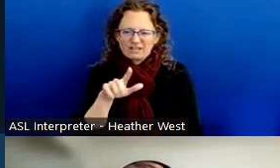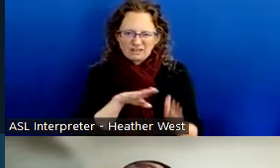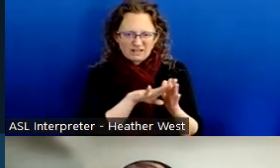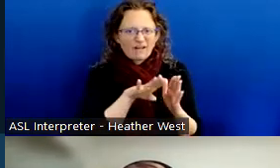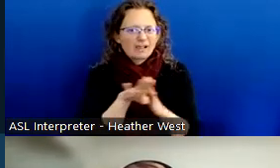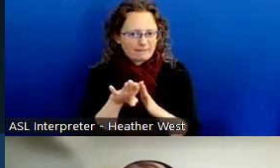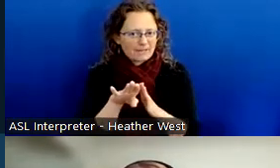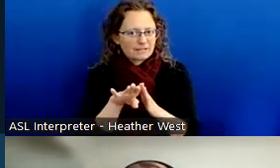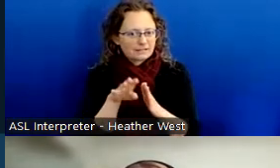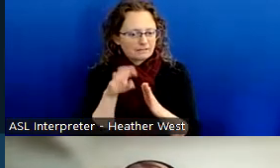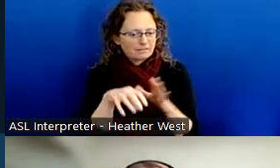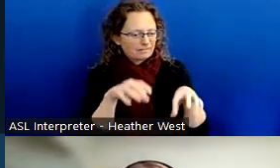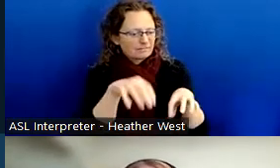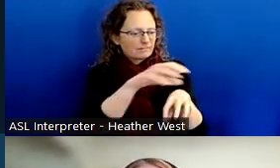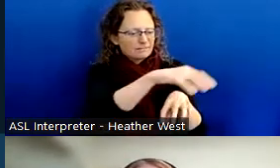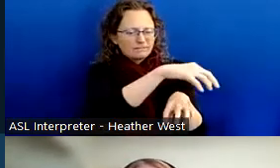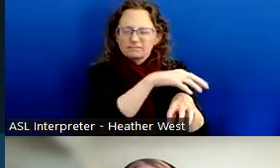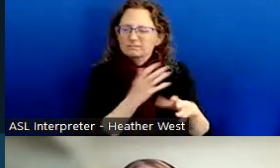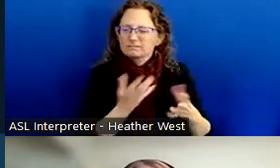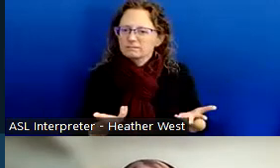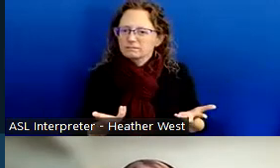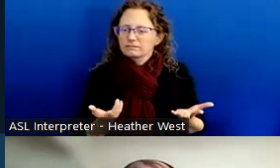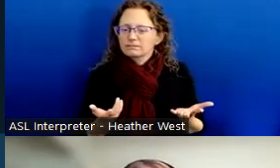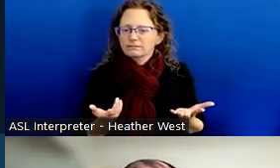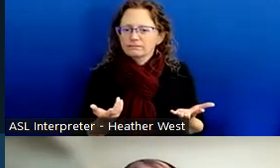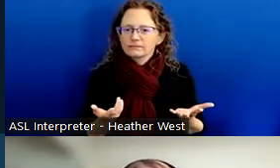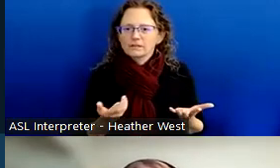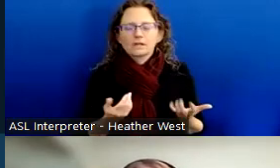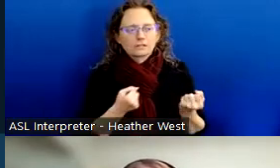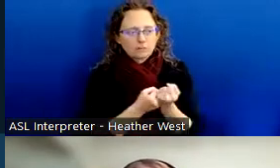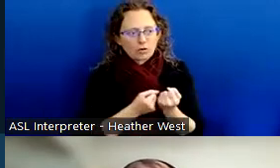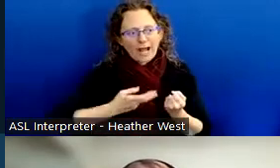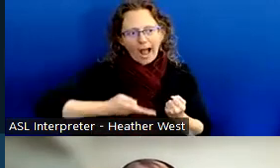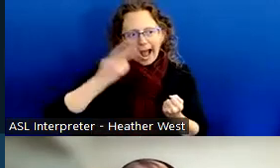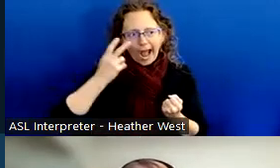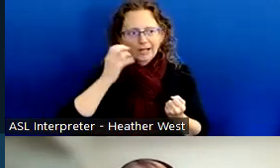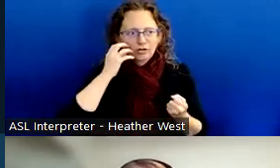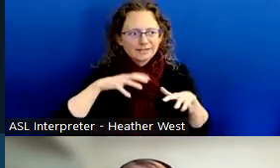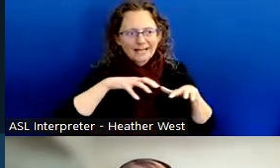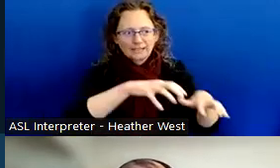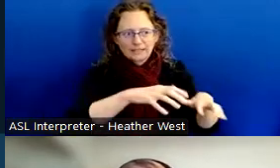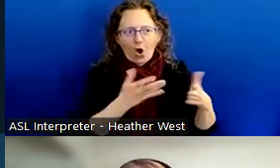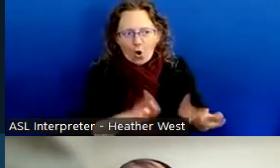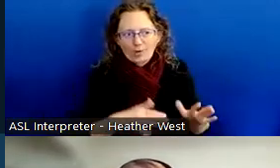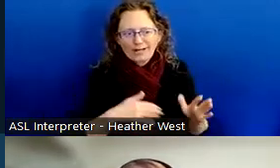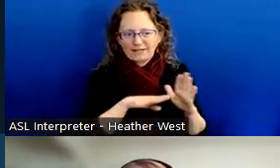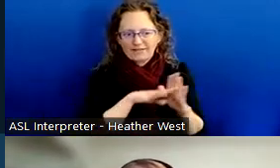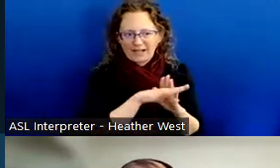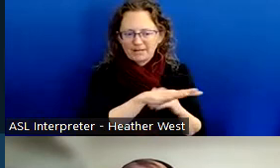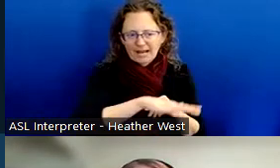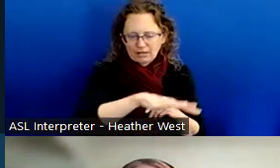I think, kind of exactly what you said, kind of supporting higher density in sort of developed areas would be